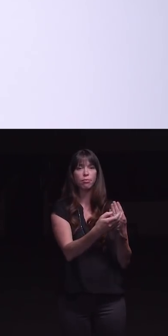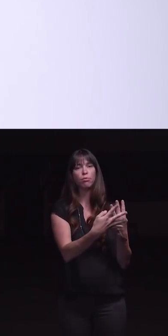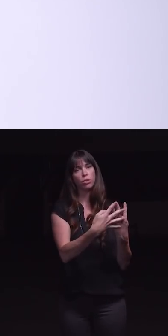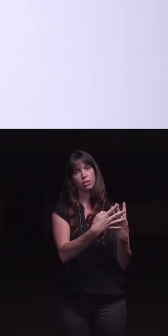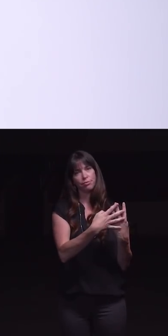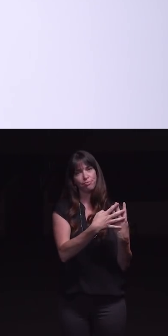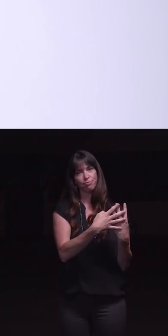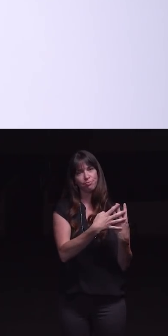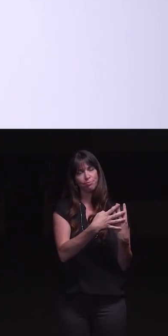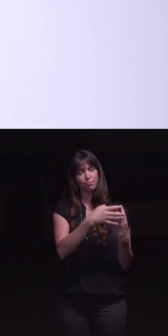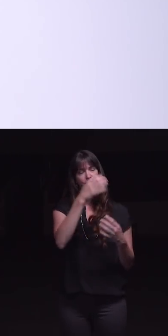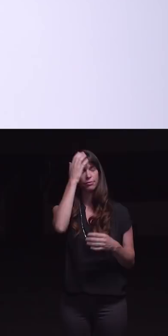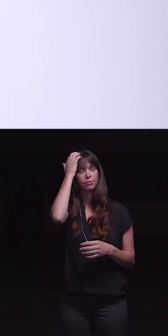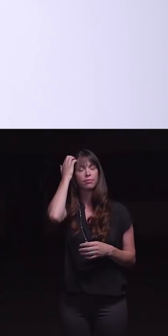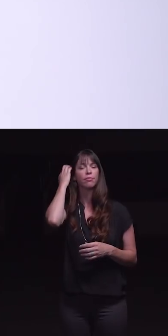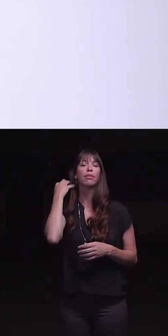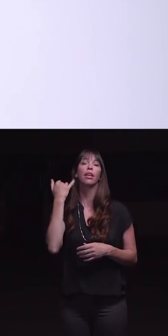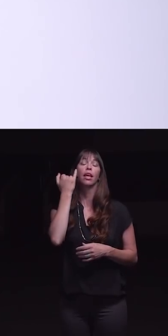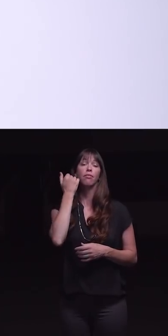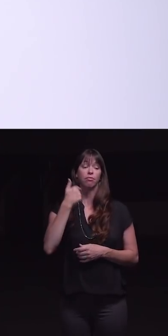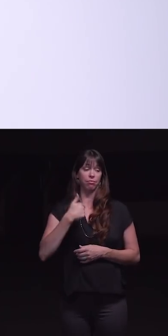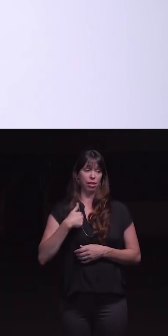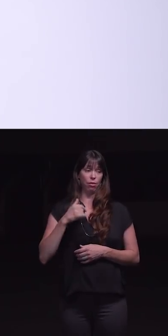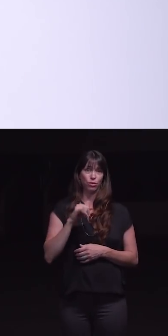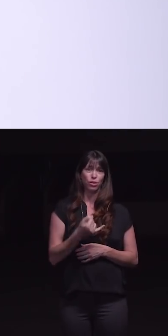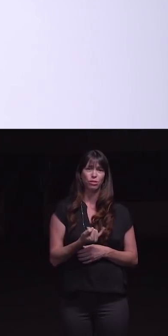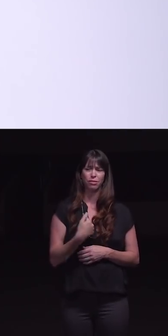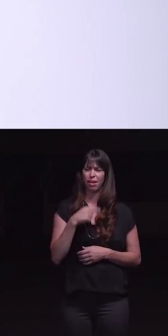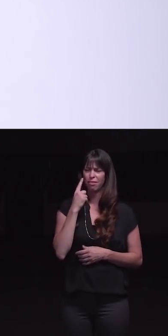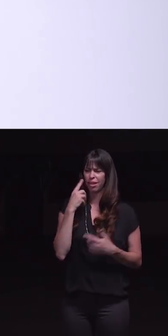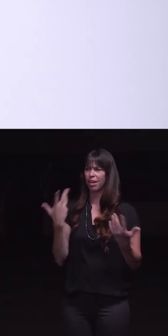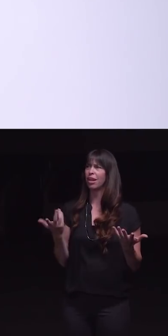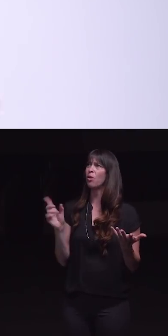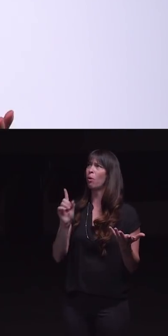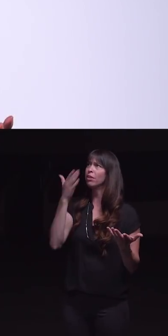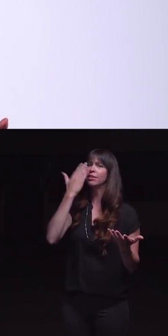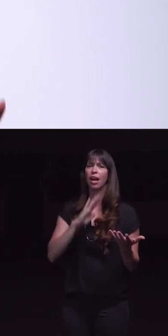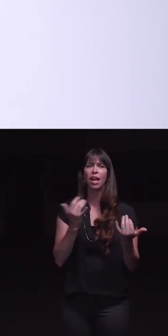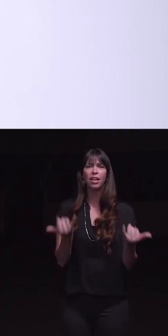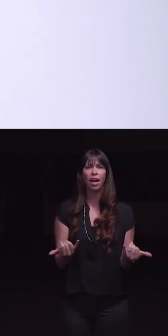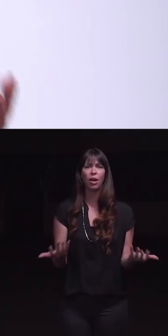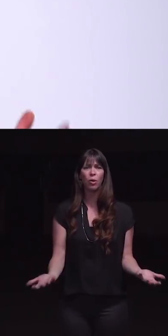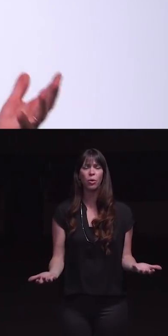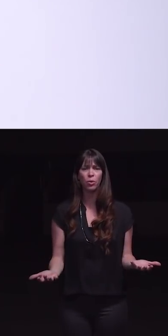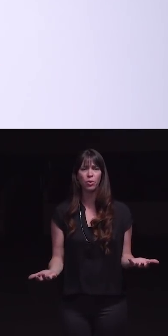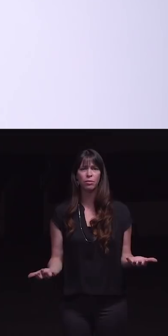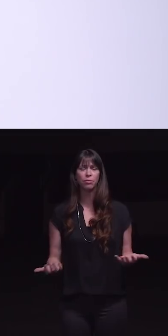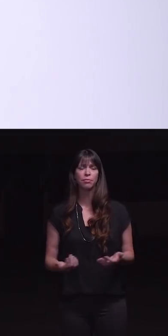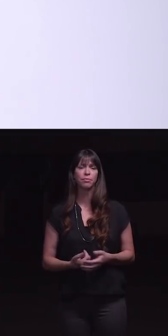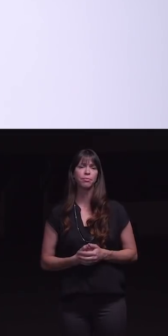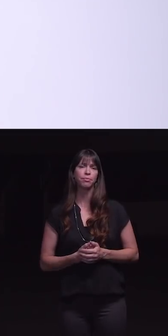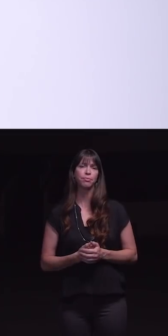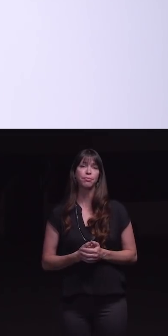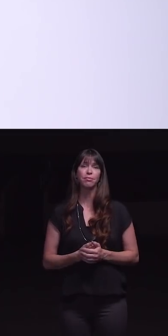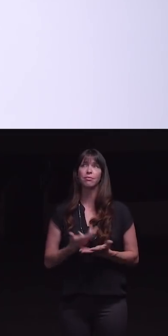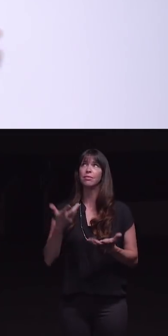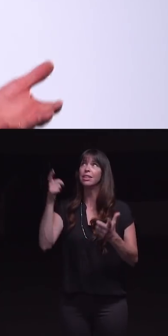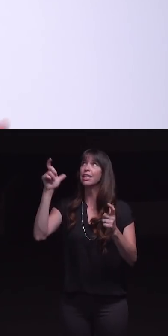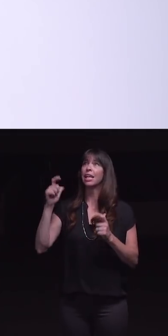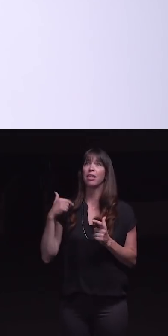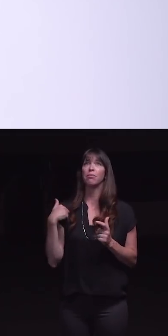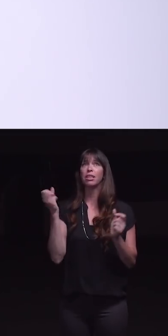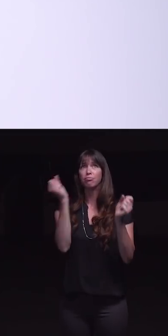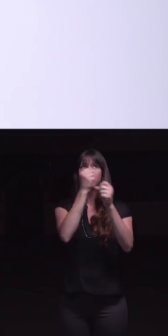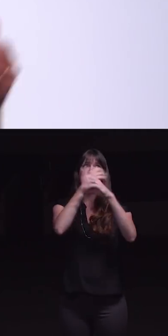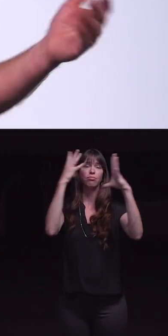prison. And I imagine if I were Joseph, I would be thinking, where is God now? He gave me